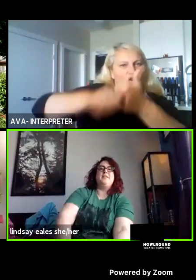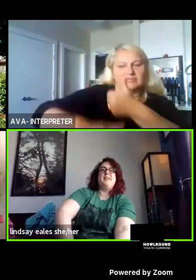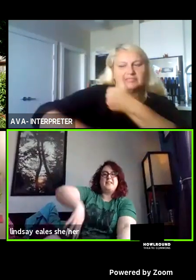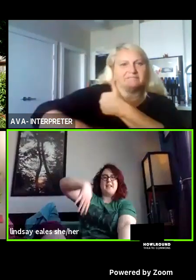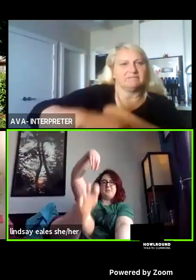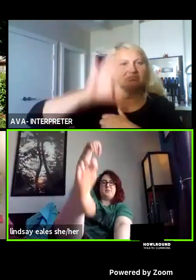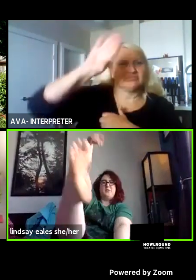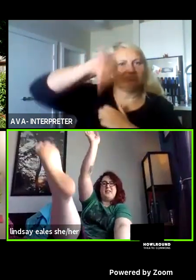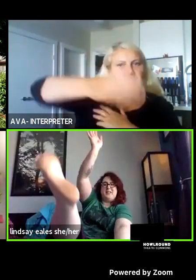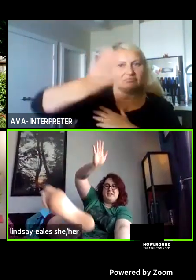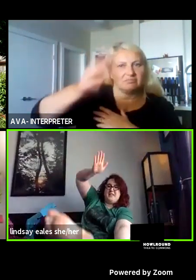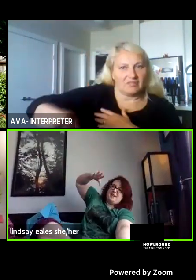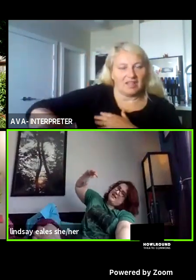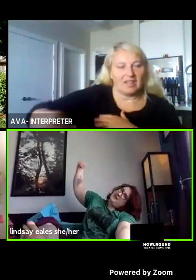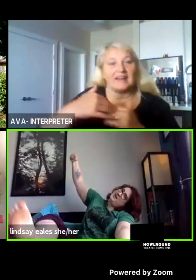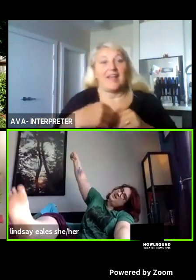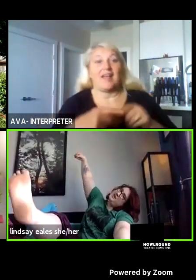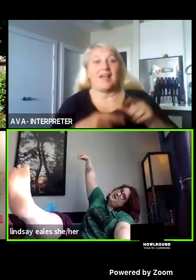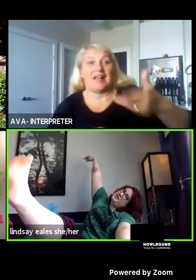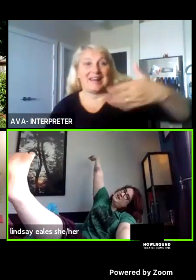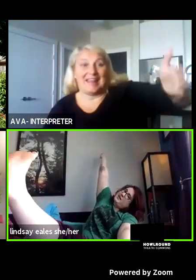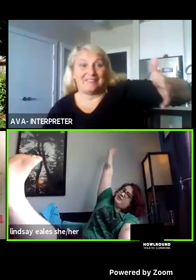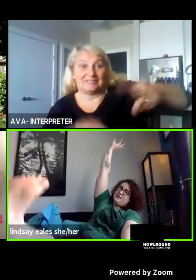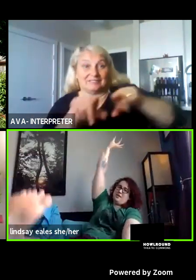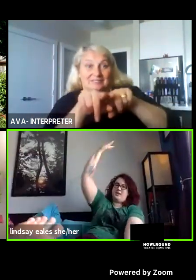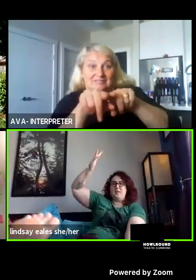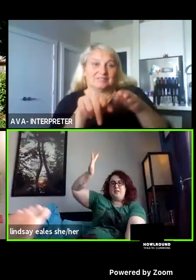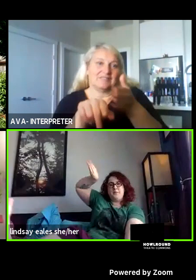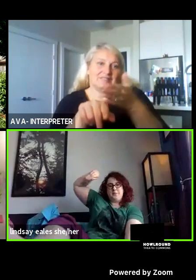we'll plant that side, move the other side.